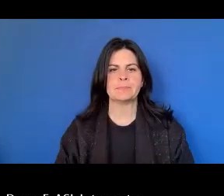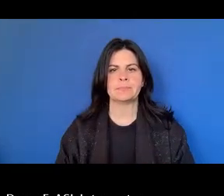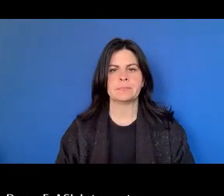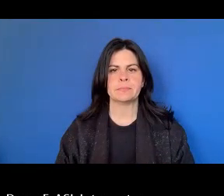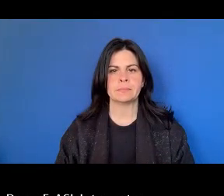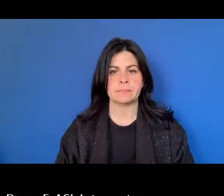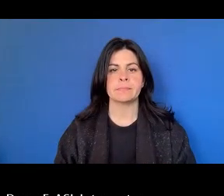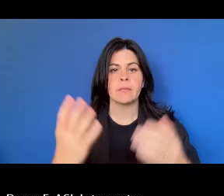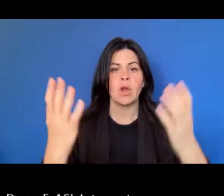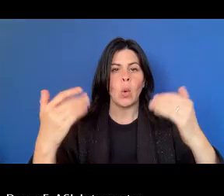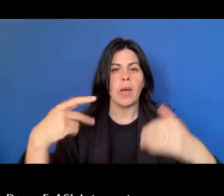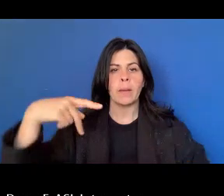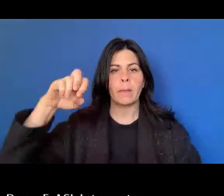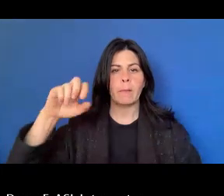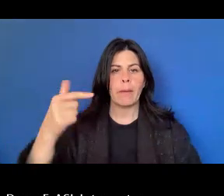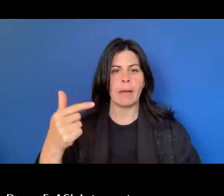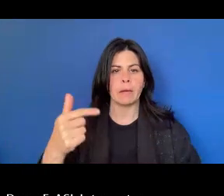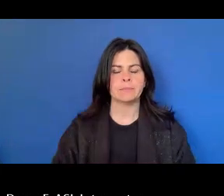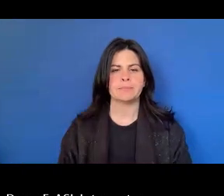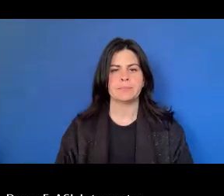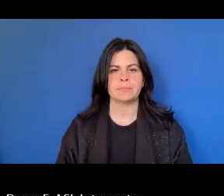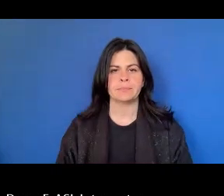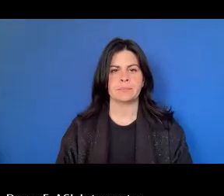Go ahead, Peg.